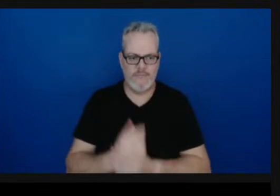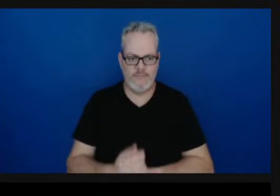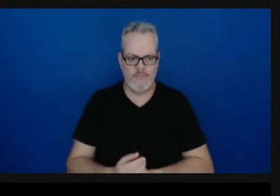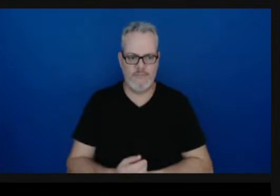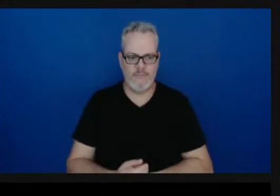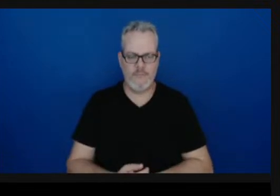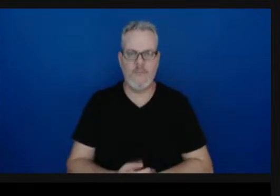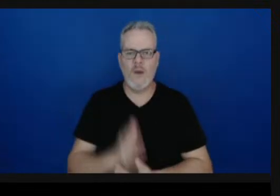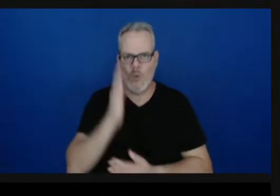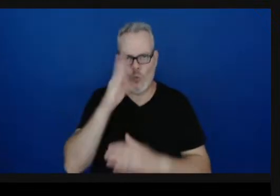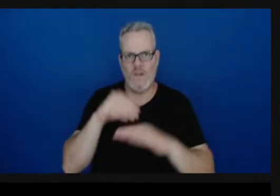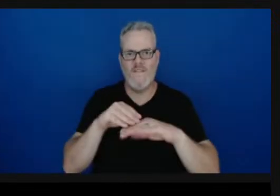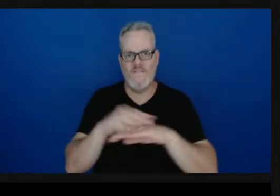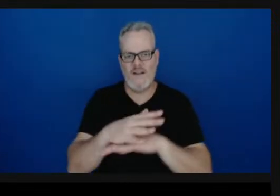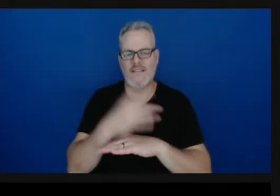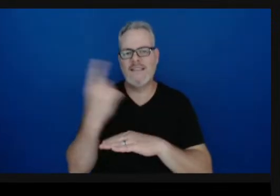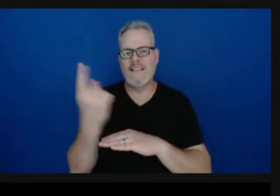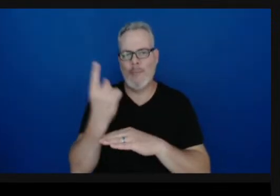somewhere.